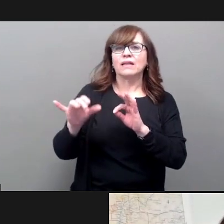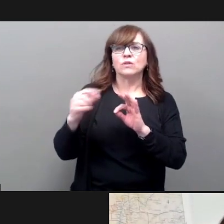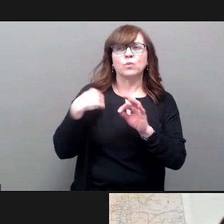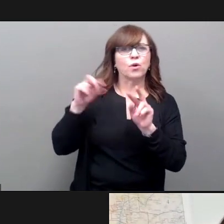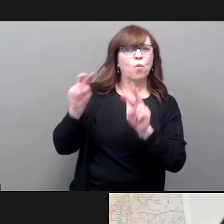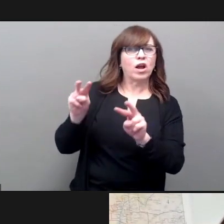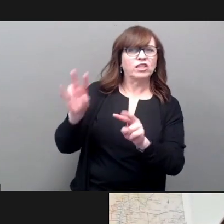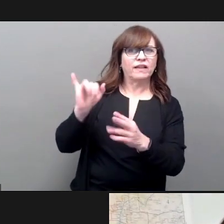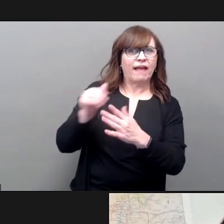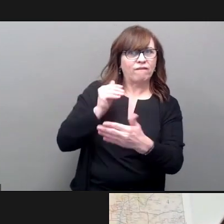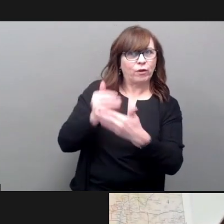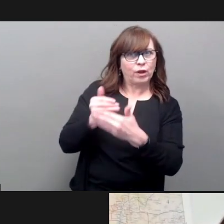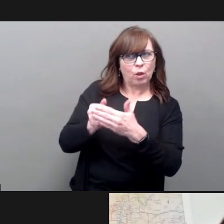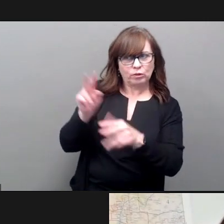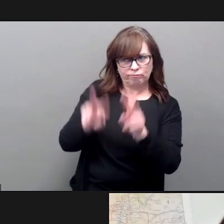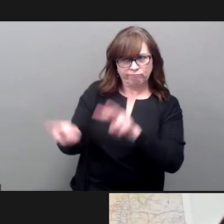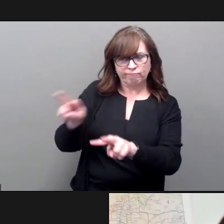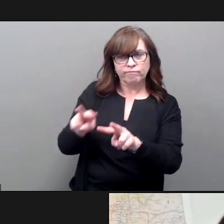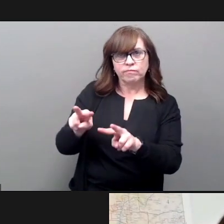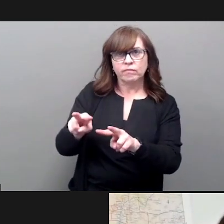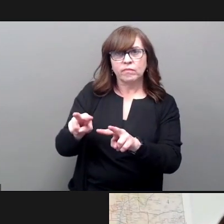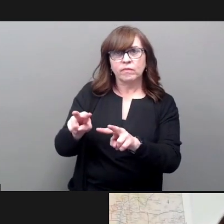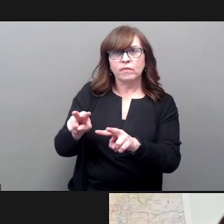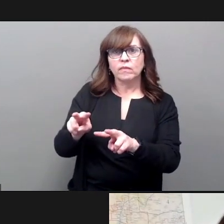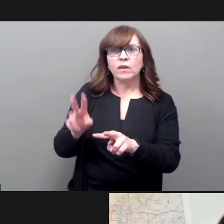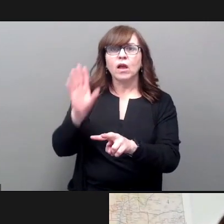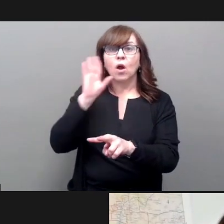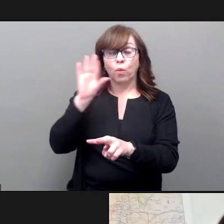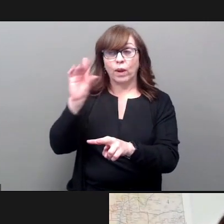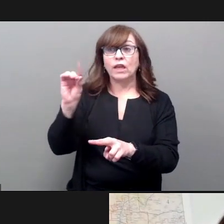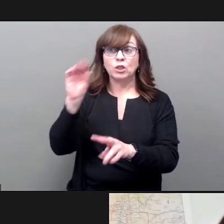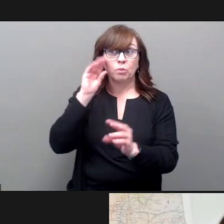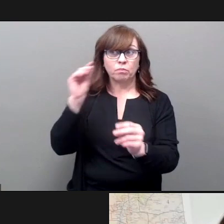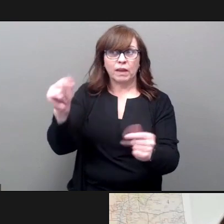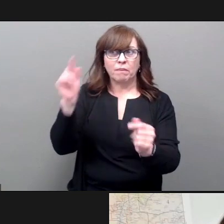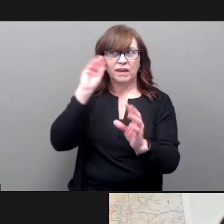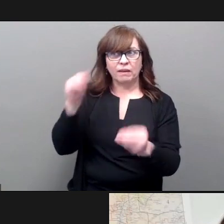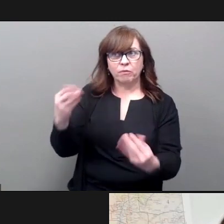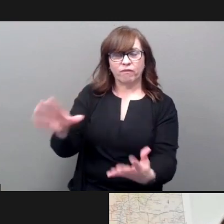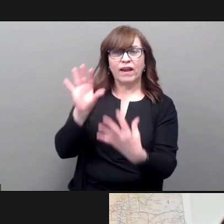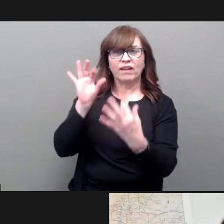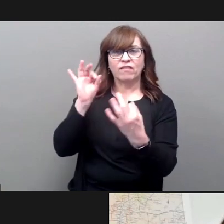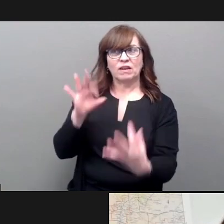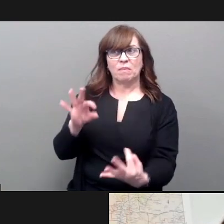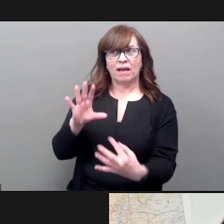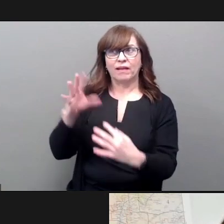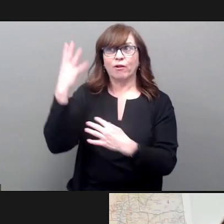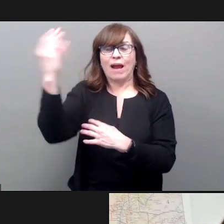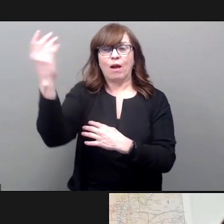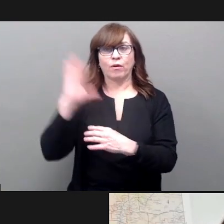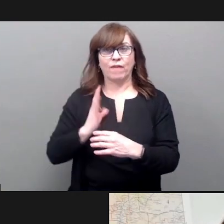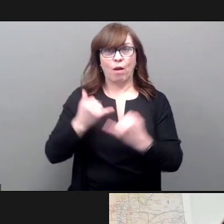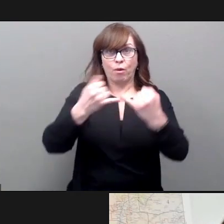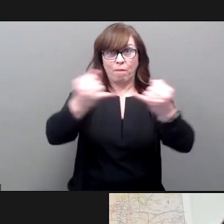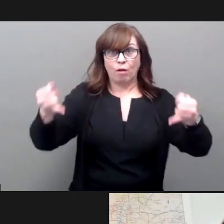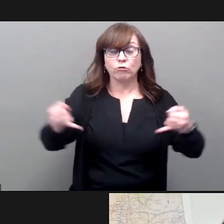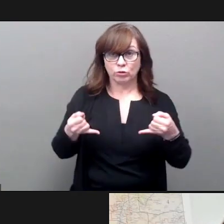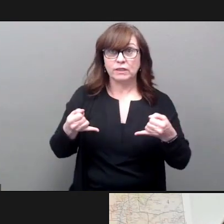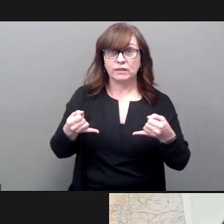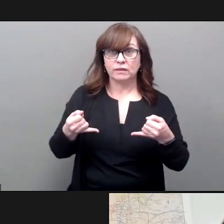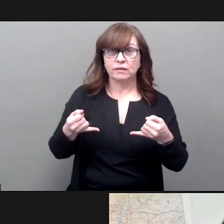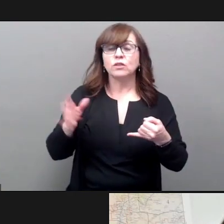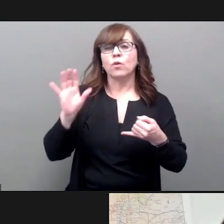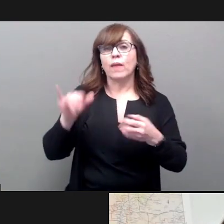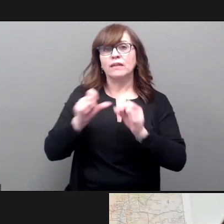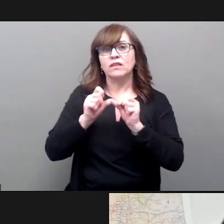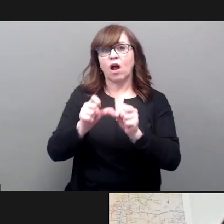on. We do give immediate feedback to labs when they get outside of our boundaries. And so that's an ongoing